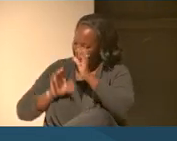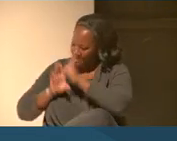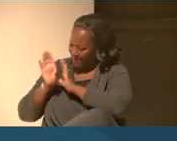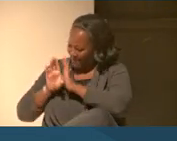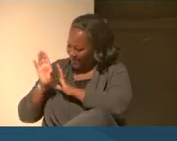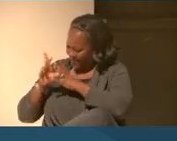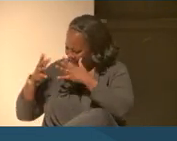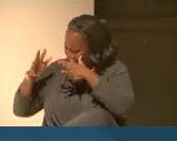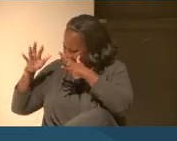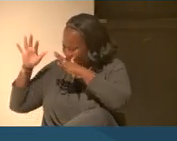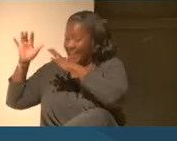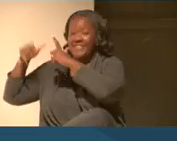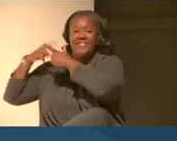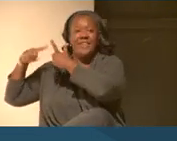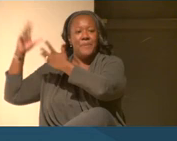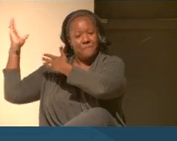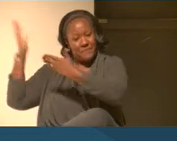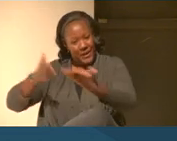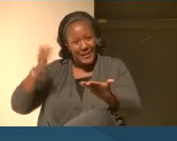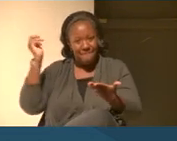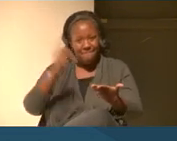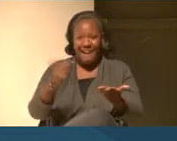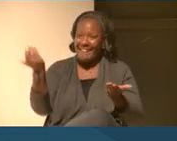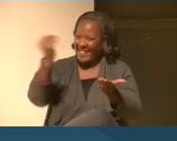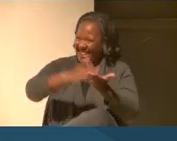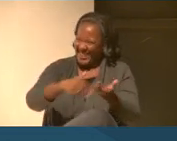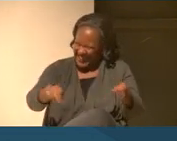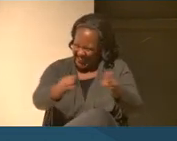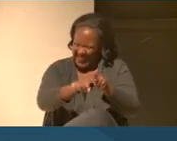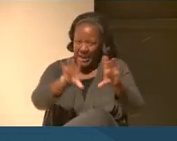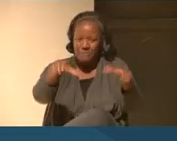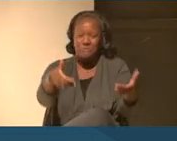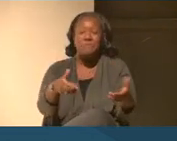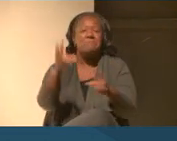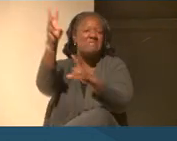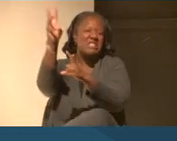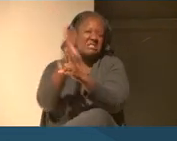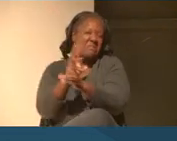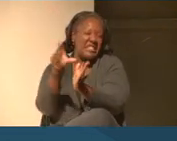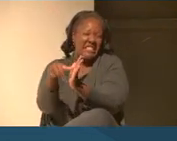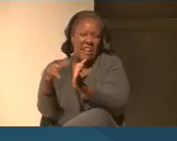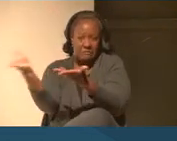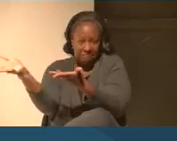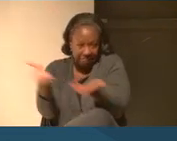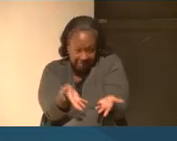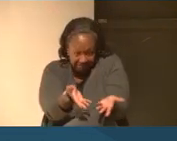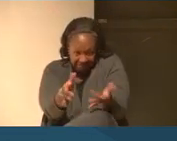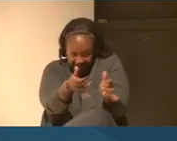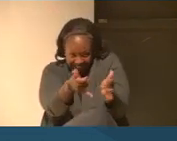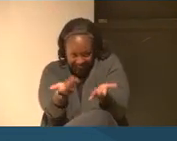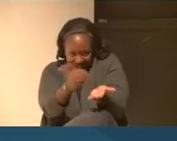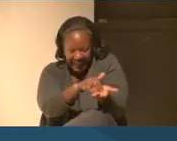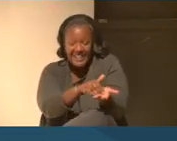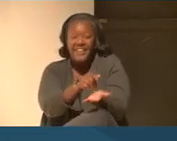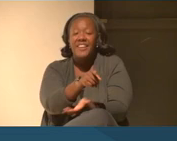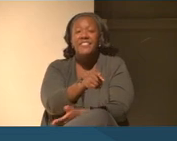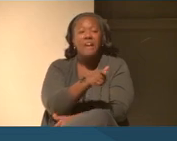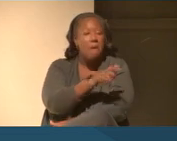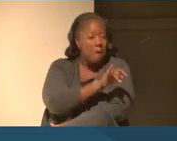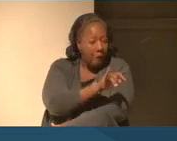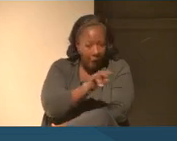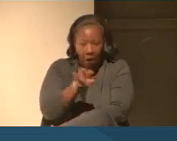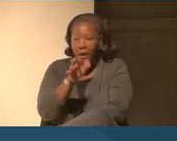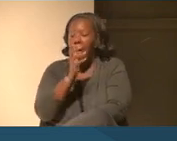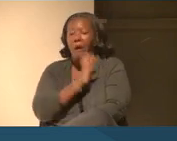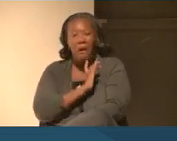back to the same group of fourth graders, I don't know, like 6 months later or so. And I think they really appreciated